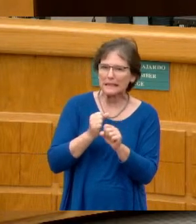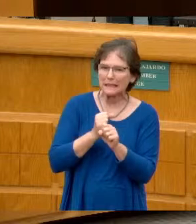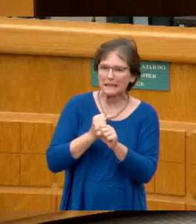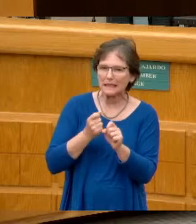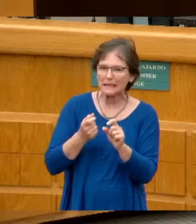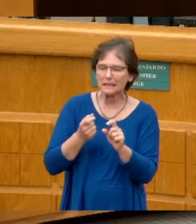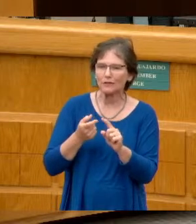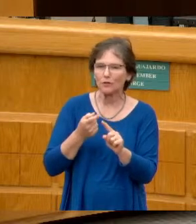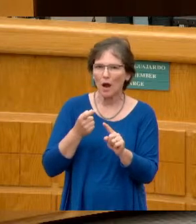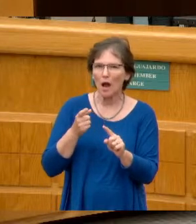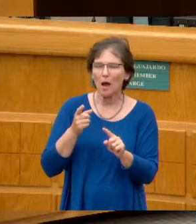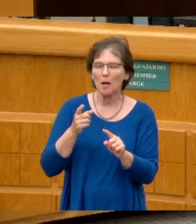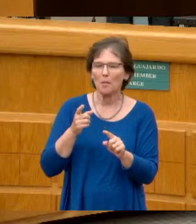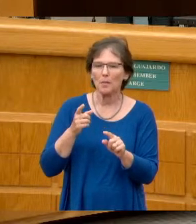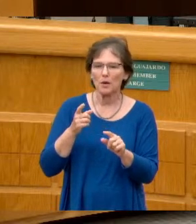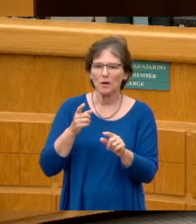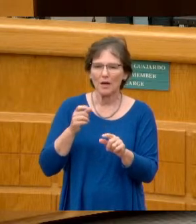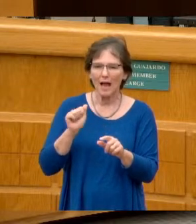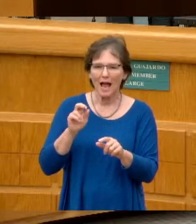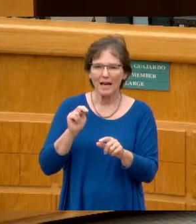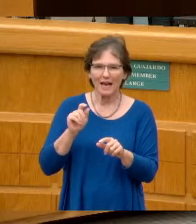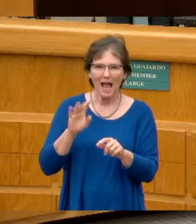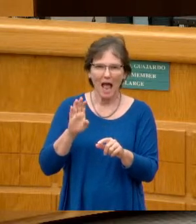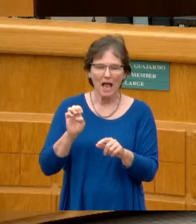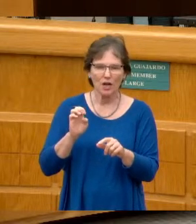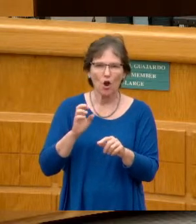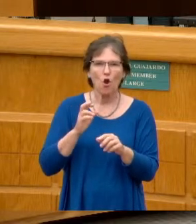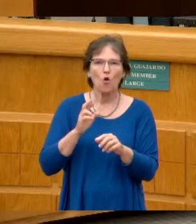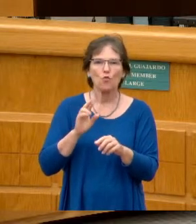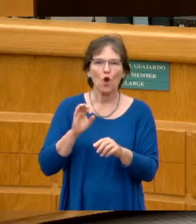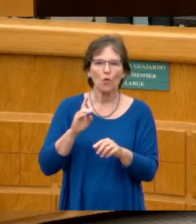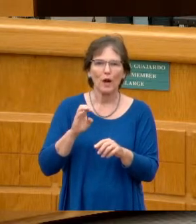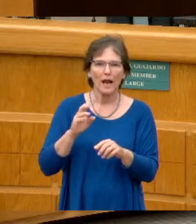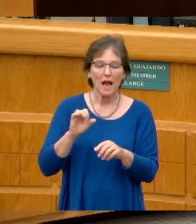con frecuencia. Ahora la juez Bárbara Canales va a dar su reporte.